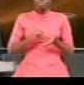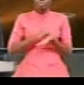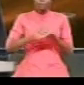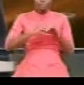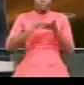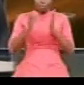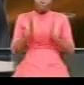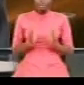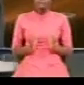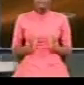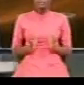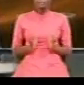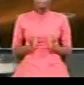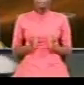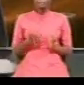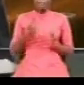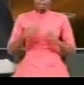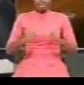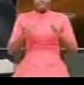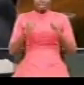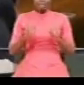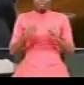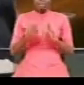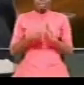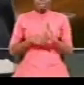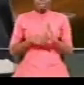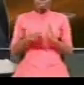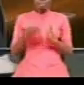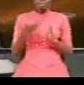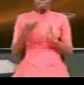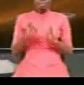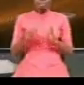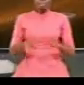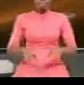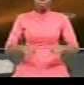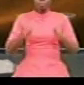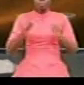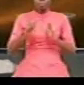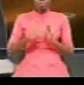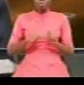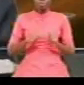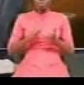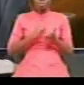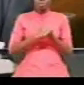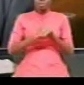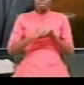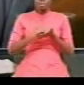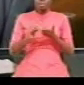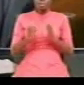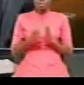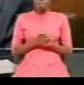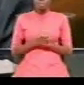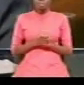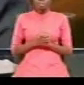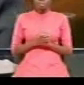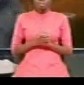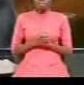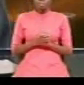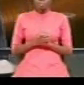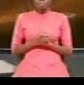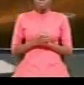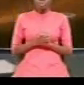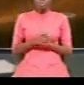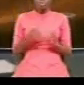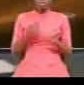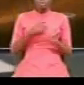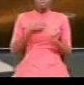Saints. The Steadfastness of Rapturable Saints. The Lord Jesus